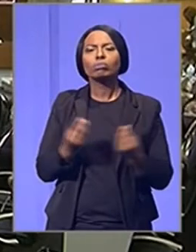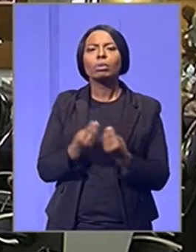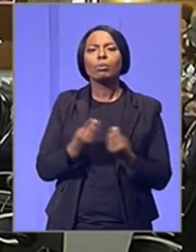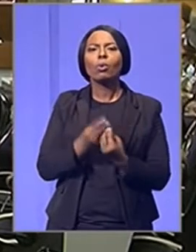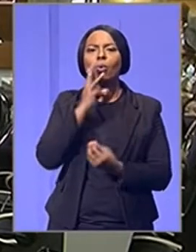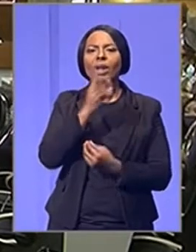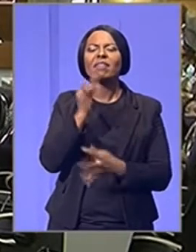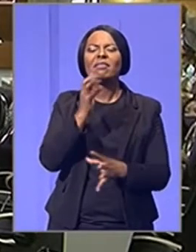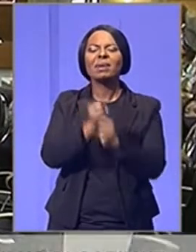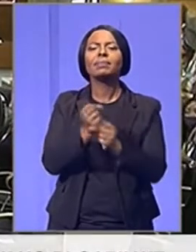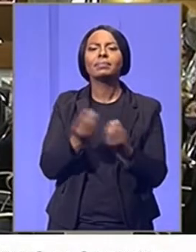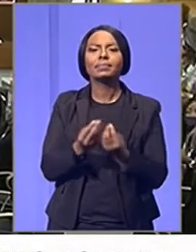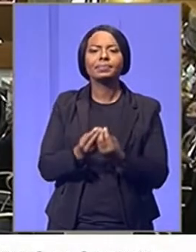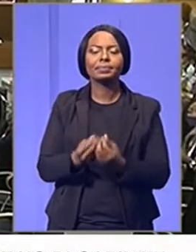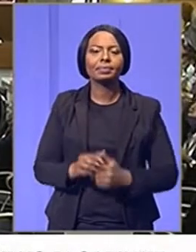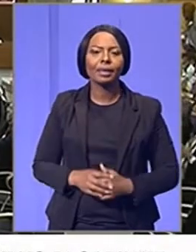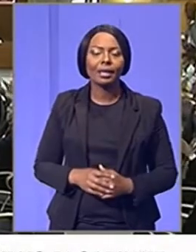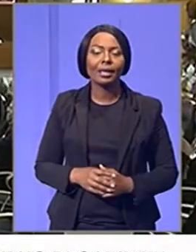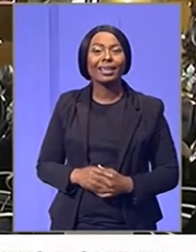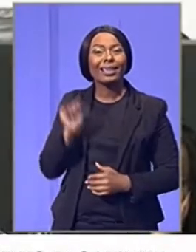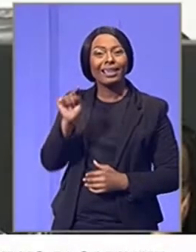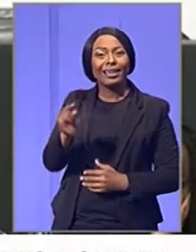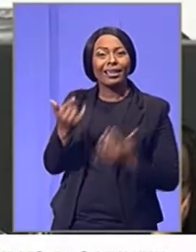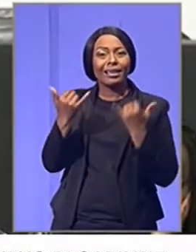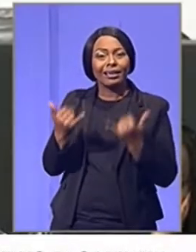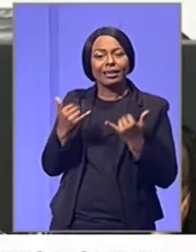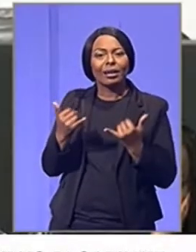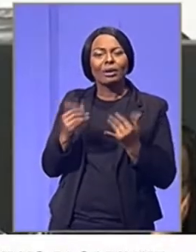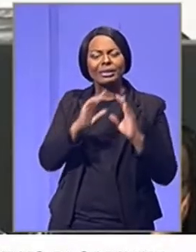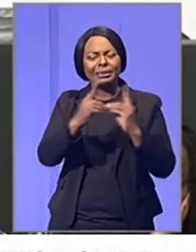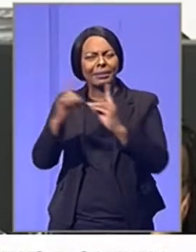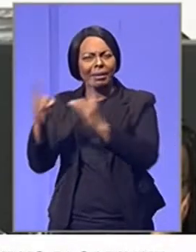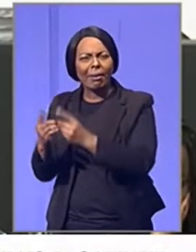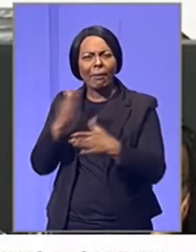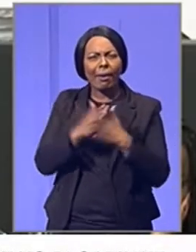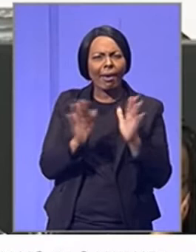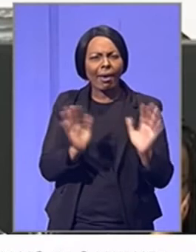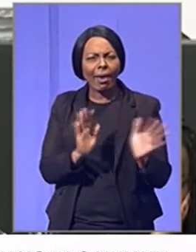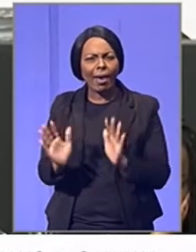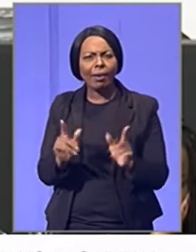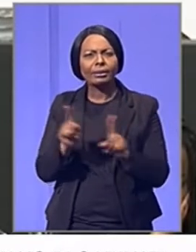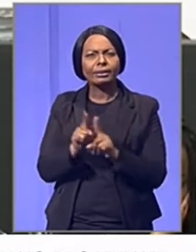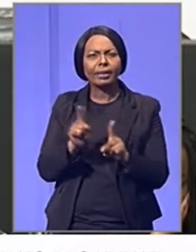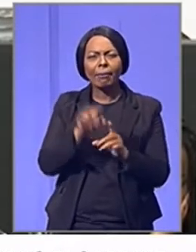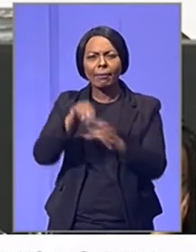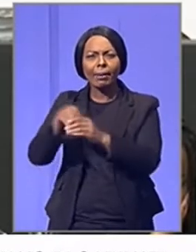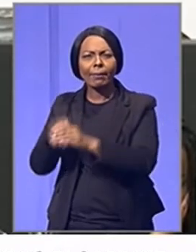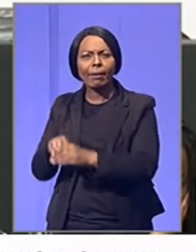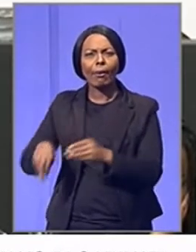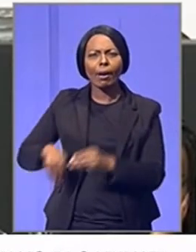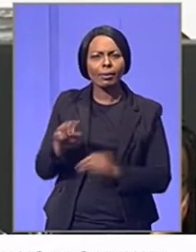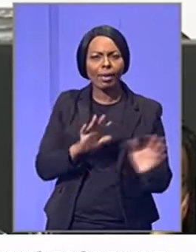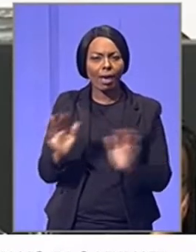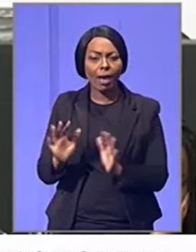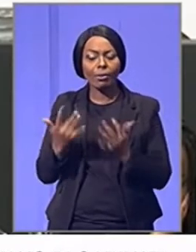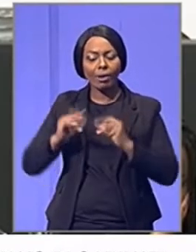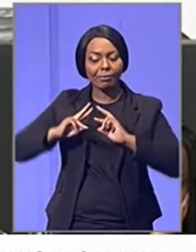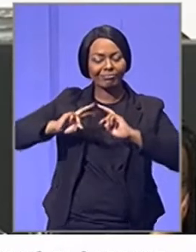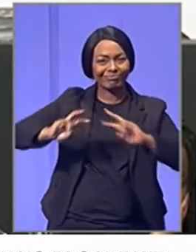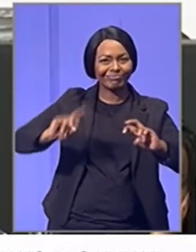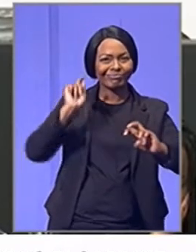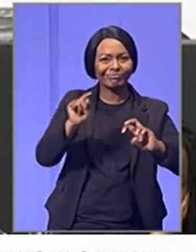tsweleditse dipatlisiso tse di ka ga magato a tlhotlheletso ya ditshwetso tsa mafapha a puso le bogwenegwene, pegelo e fitlheletse gore matsapa a tserweng go batlisisa matlotlo